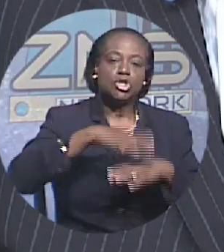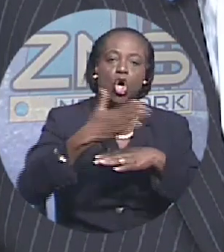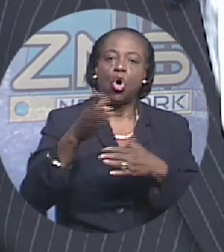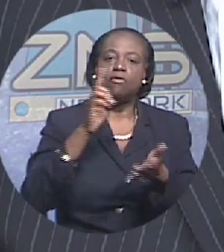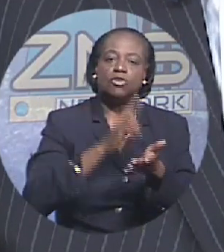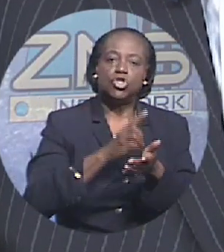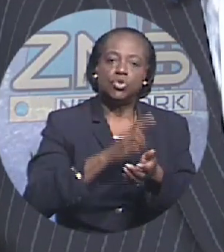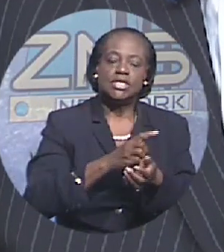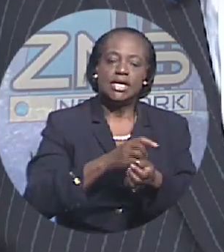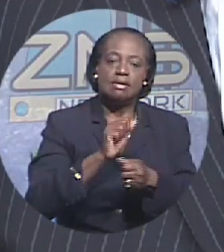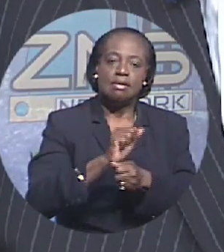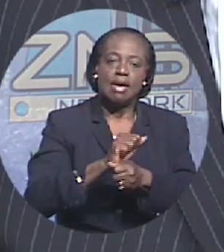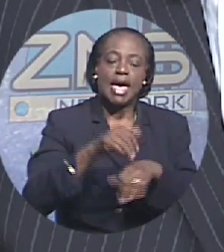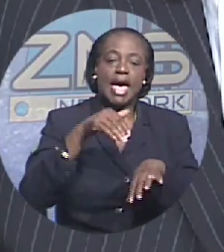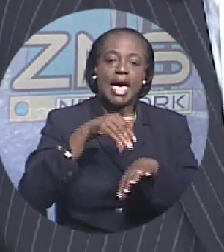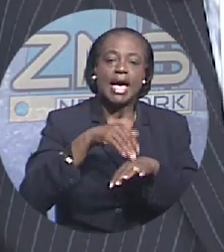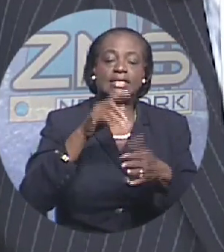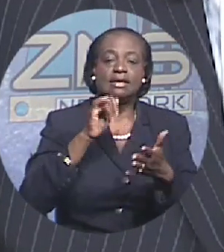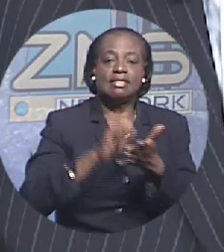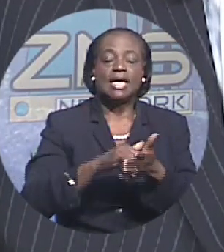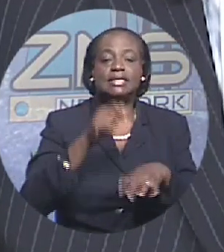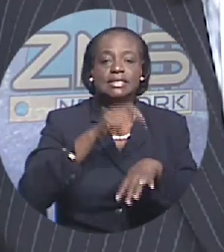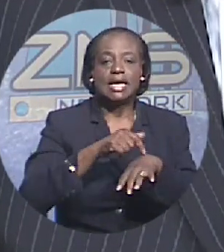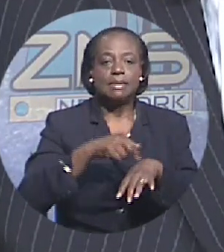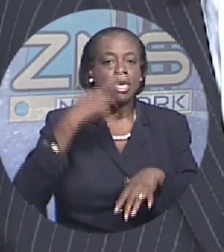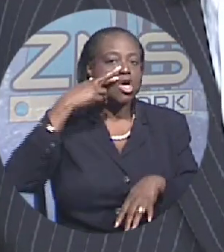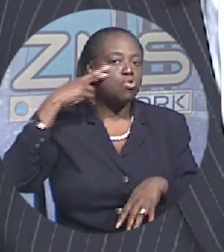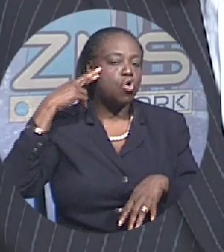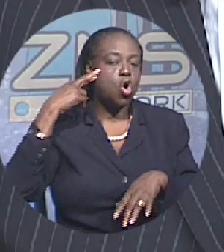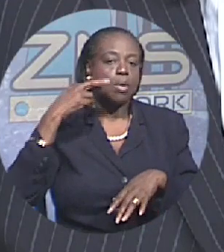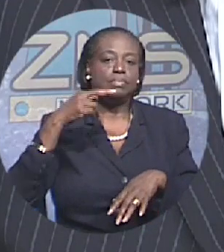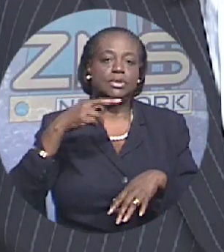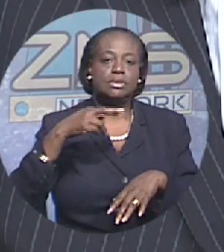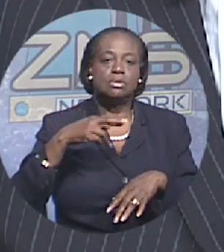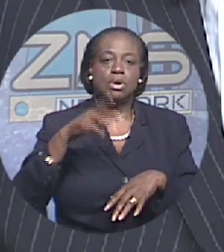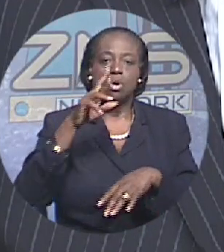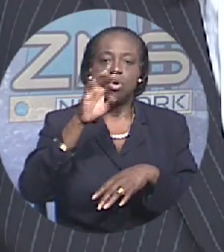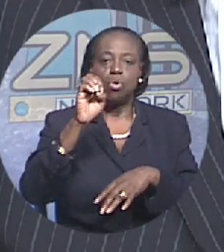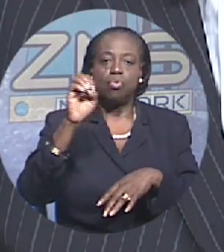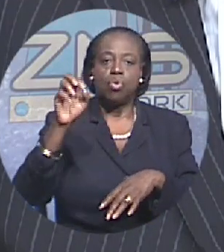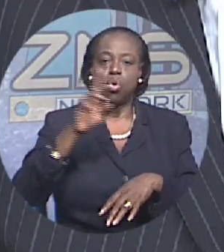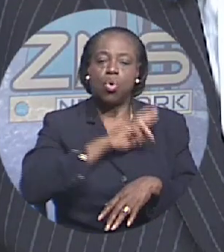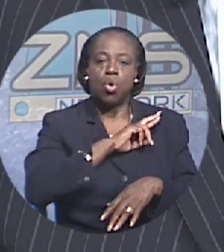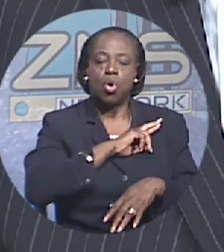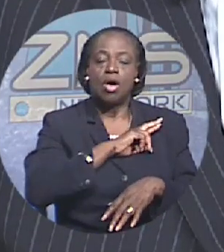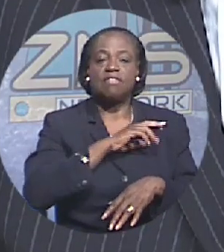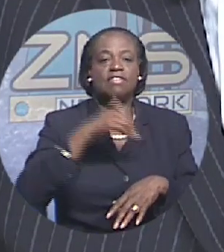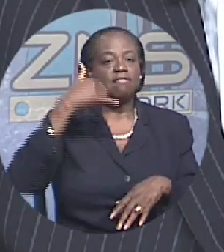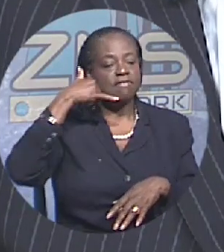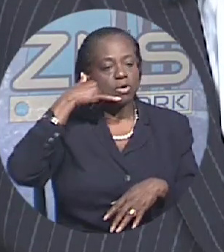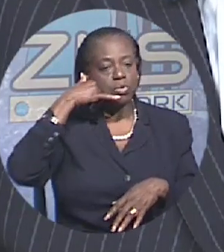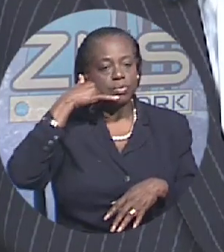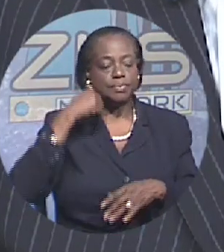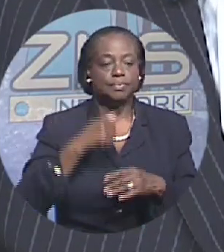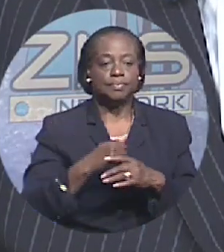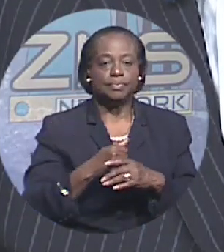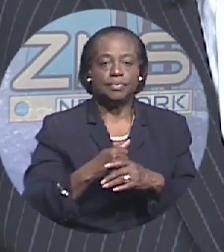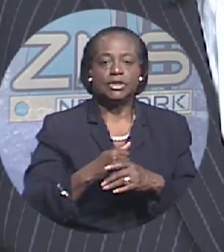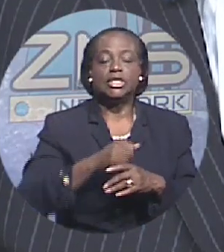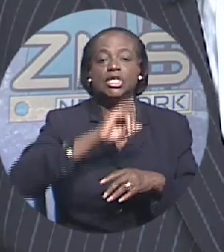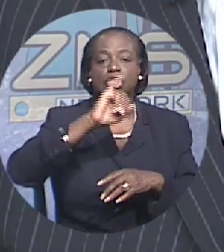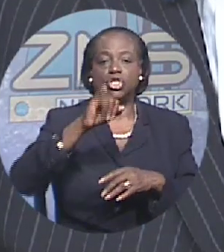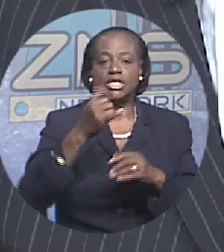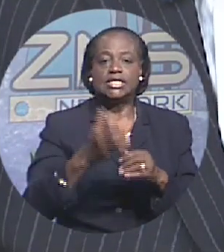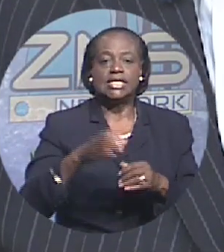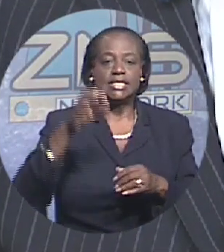time. McKenzie and Bethel are also accused of robbing Roll of a $700 Samsung cell phone. Justice Ian Winder is